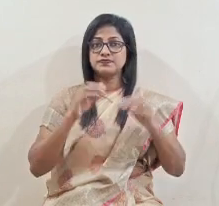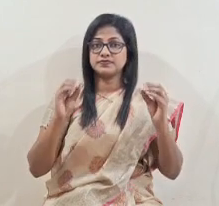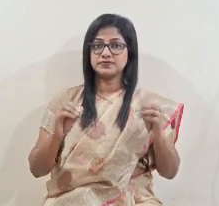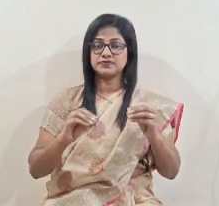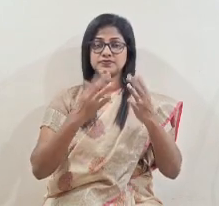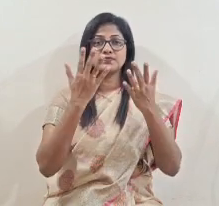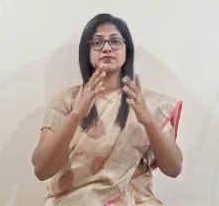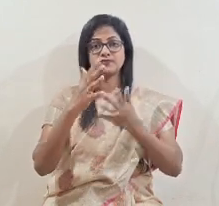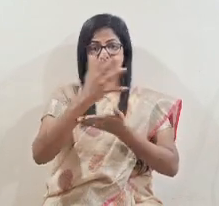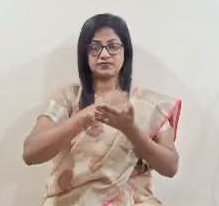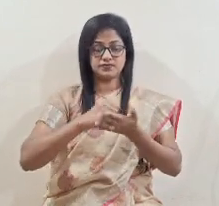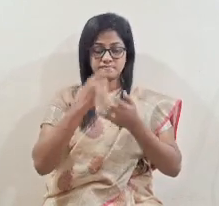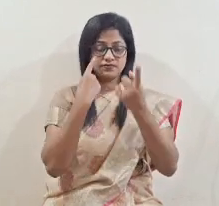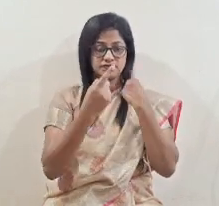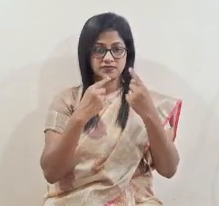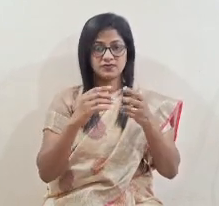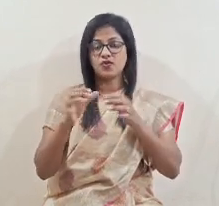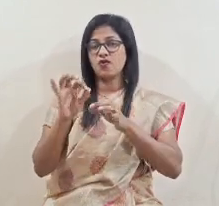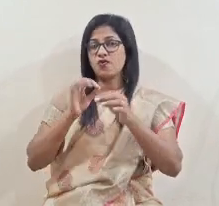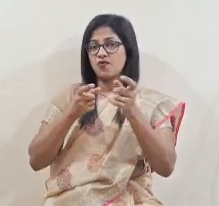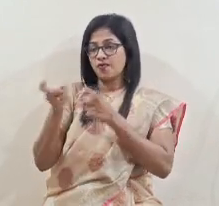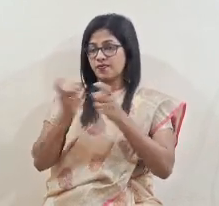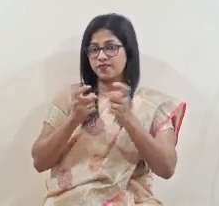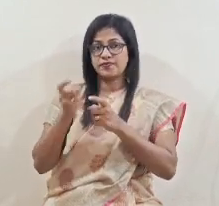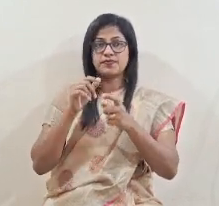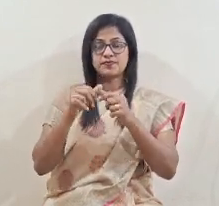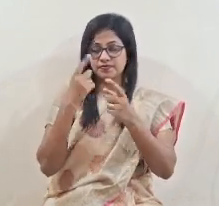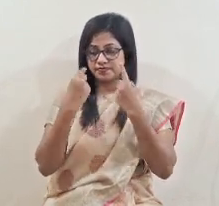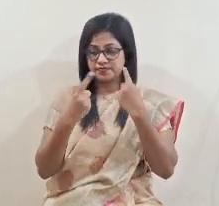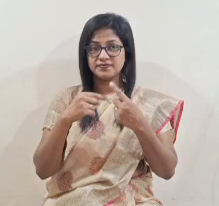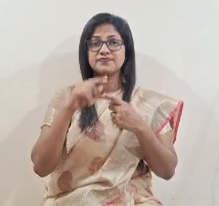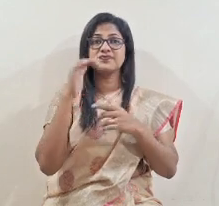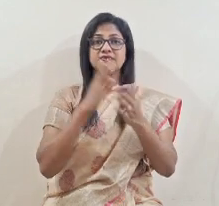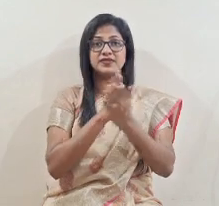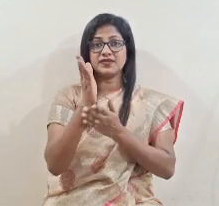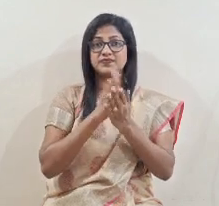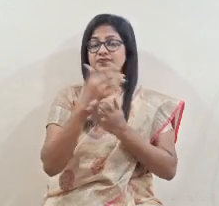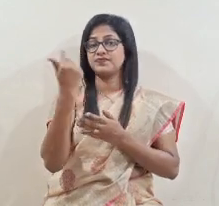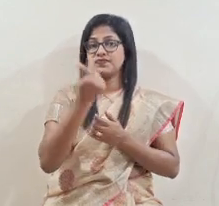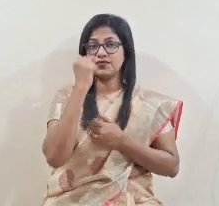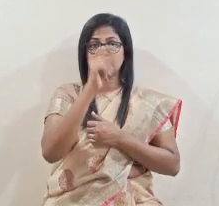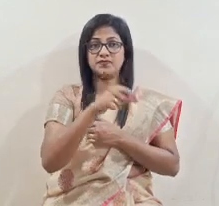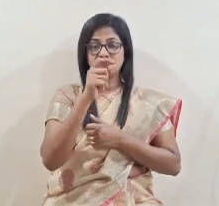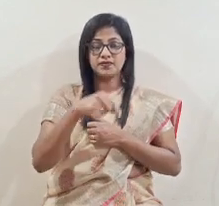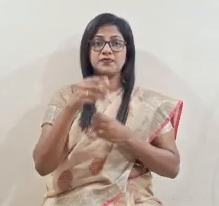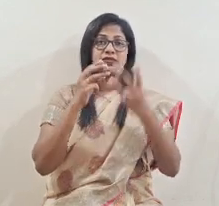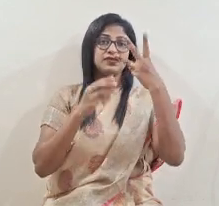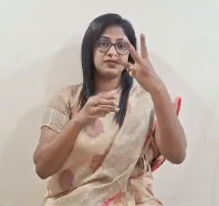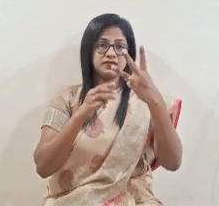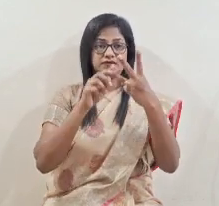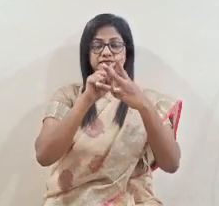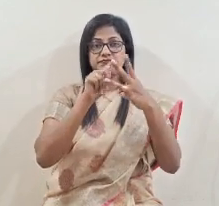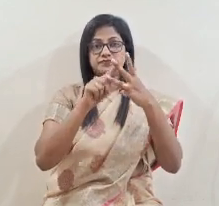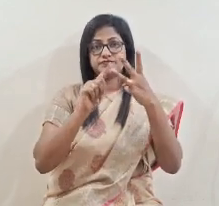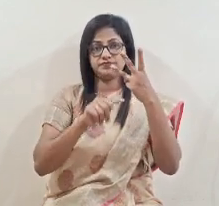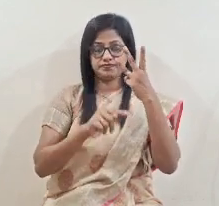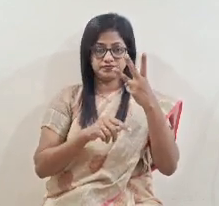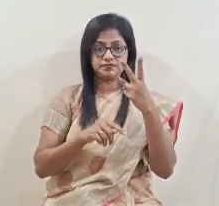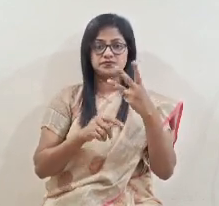Starting with the data analysis for operator perspective, if we look at the types of users, there are 3 types of users which have